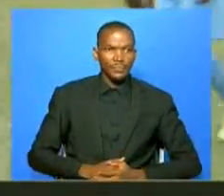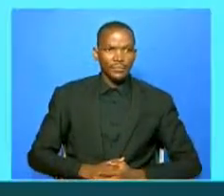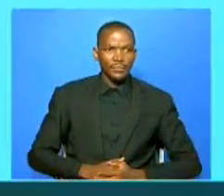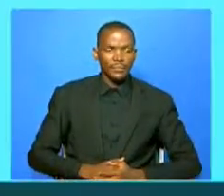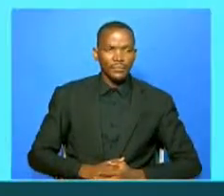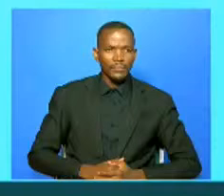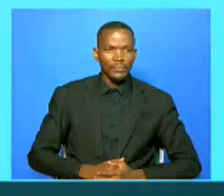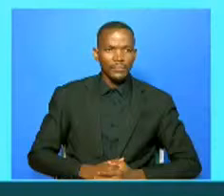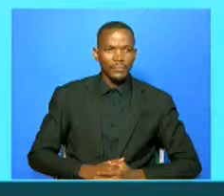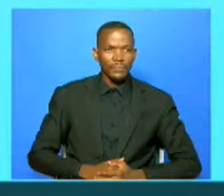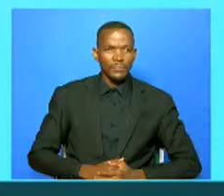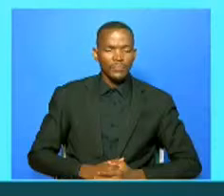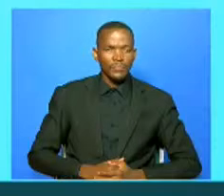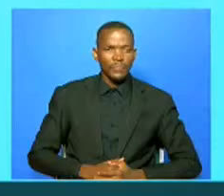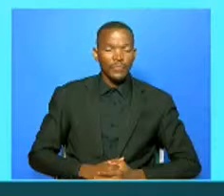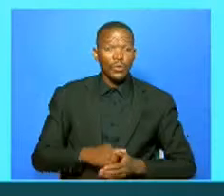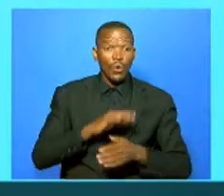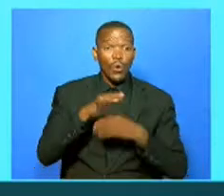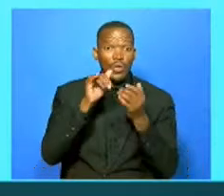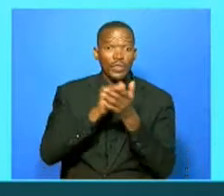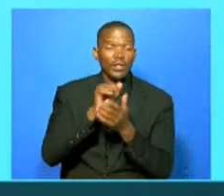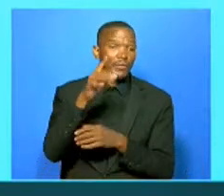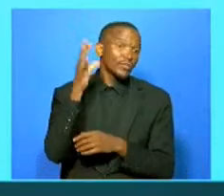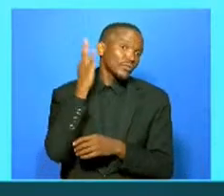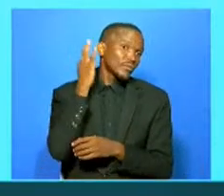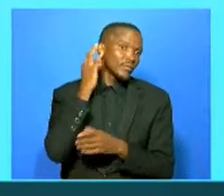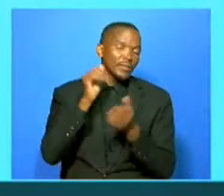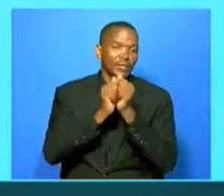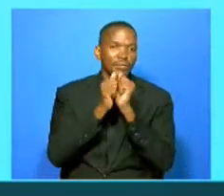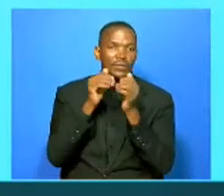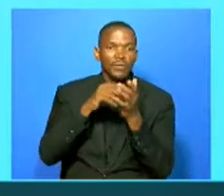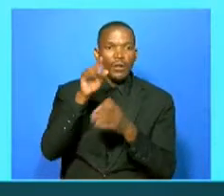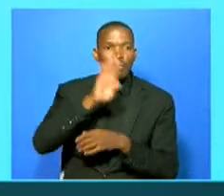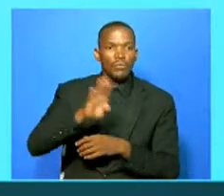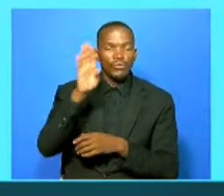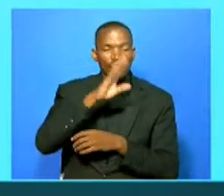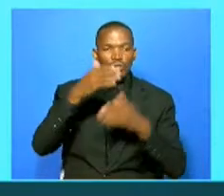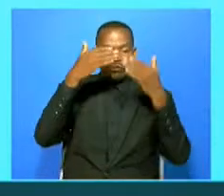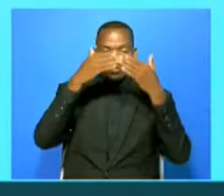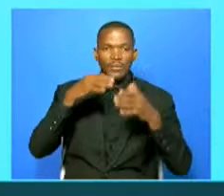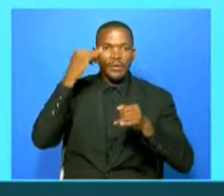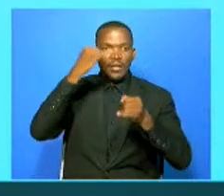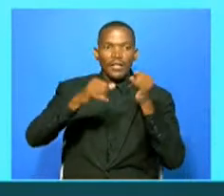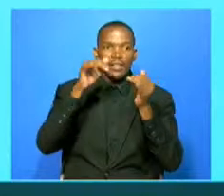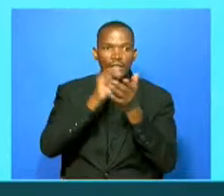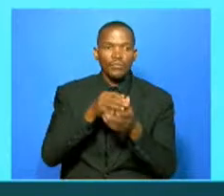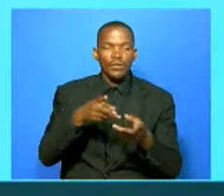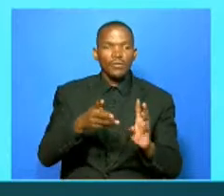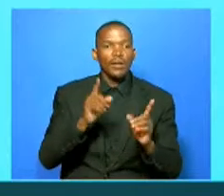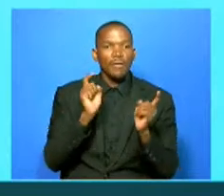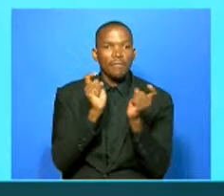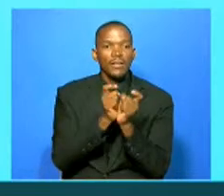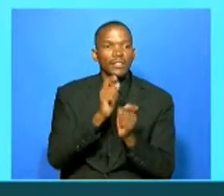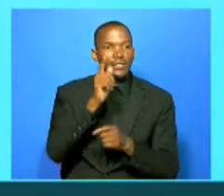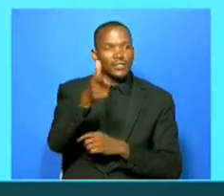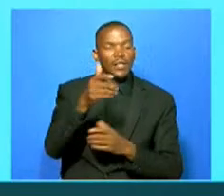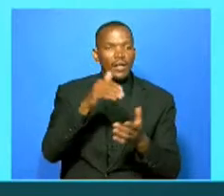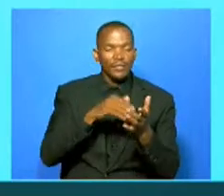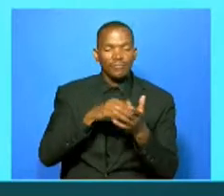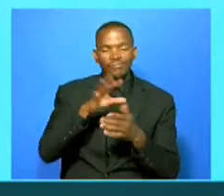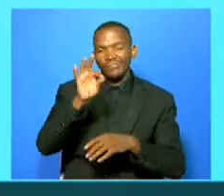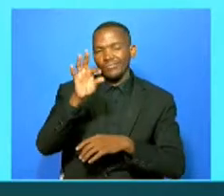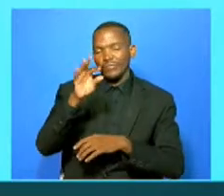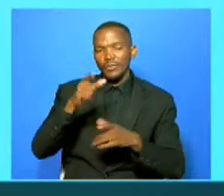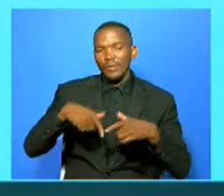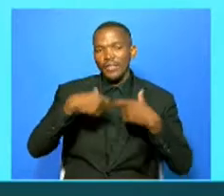Gaborone me ke gore allo di khantsa me tsameko sa Botswana tonight di wela ka tsela e ntseng jalo wetso a re bo re kopana kgate jana ka nako ya bofera